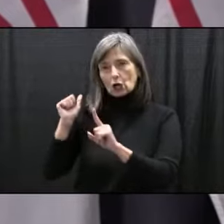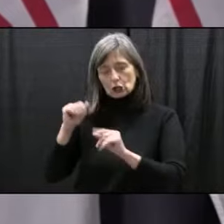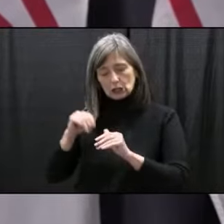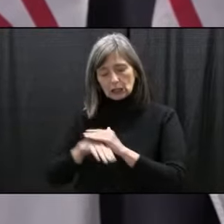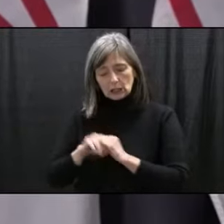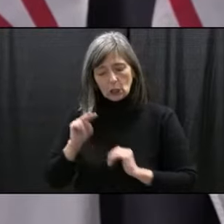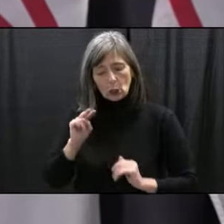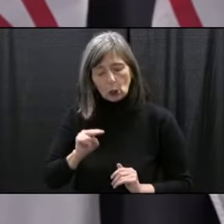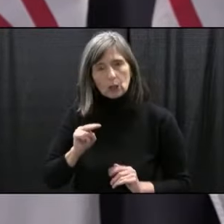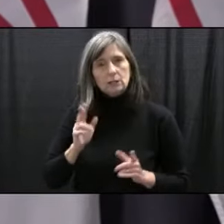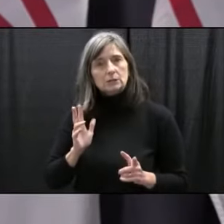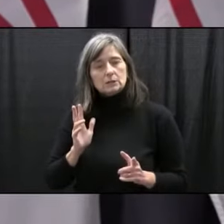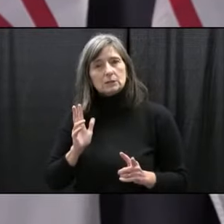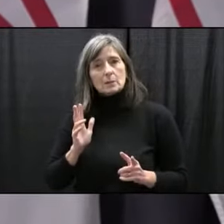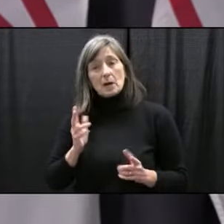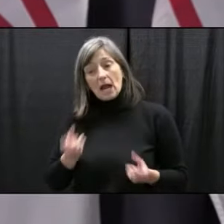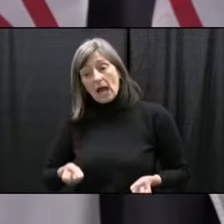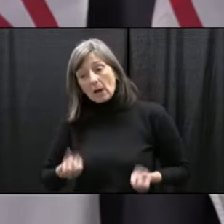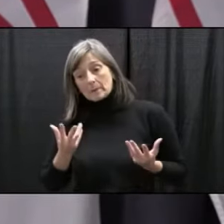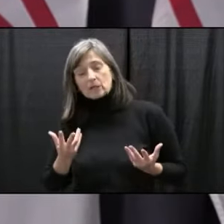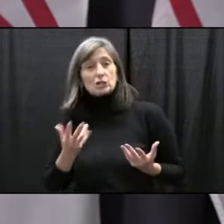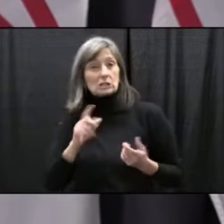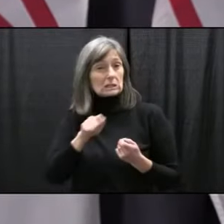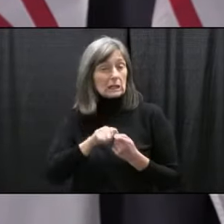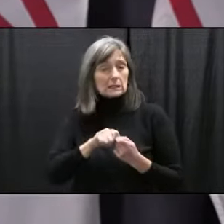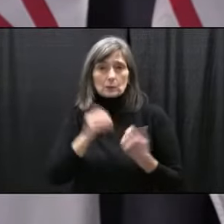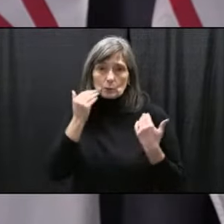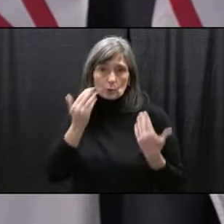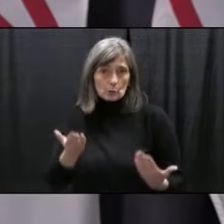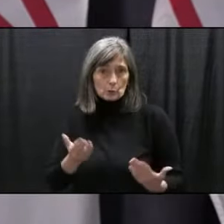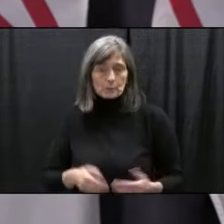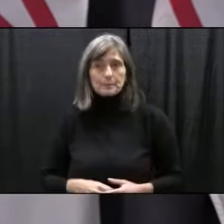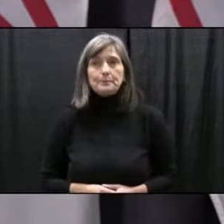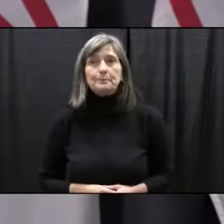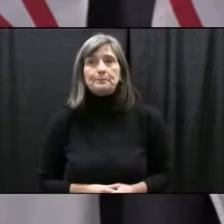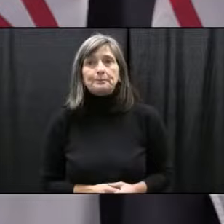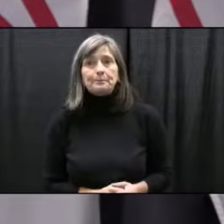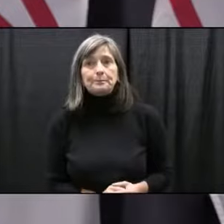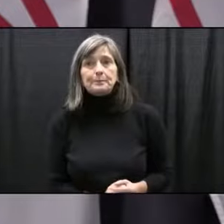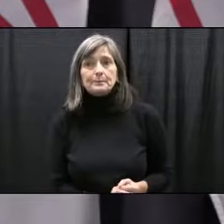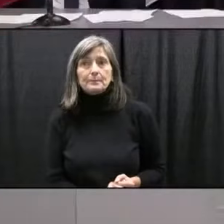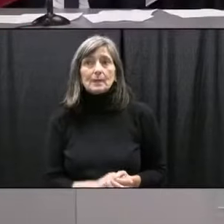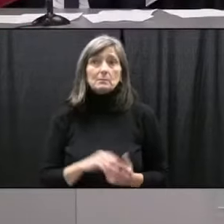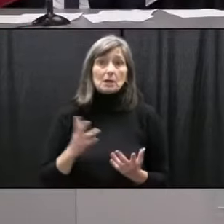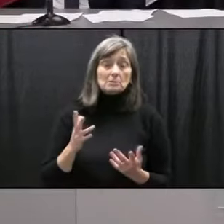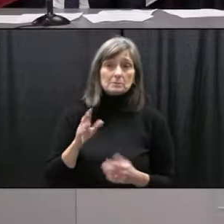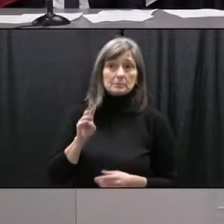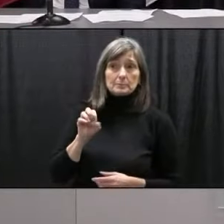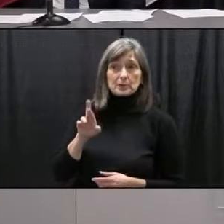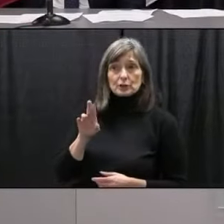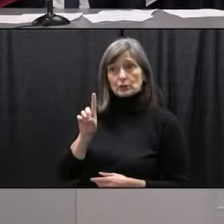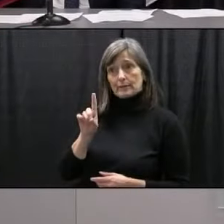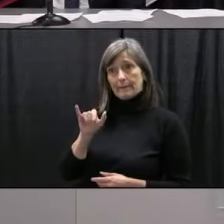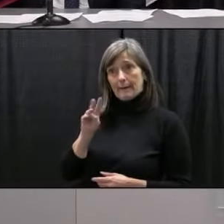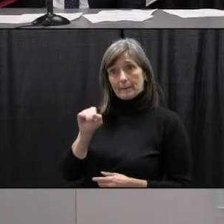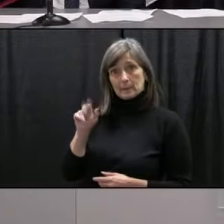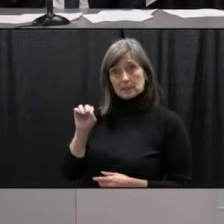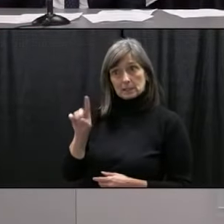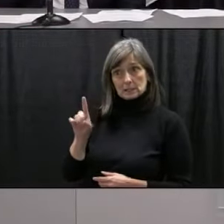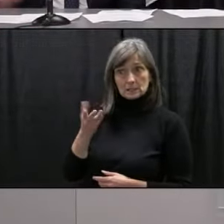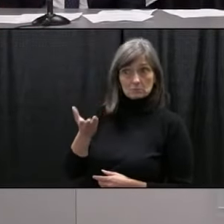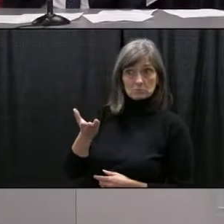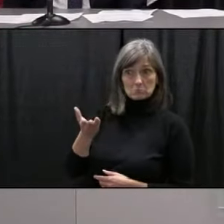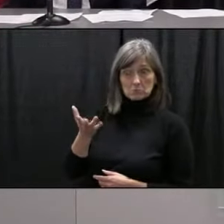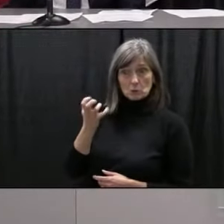quantum of unauthorized access at this particular moment in time. But Mr. Diamond, I don't know if you want to speak further to